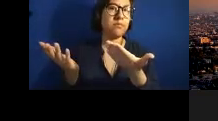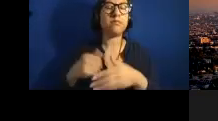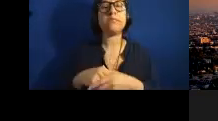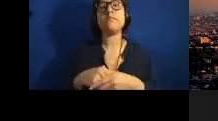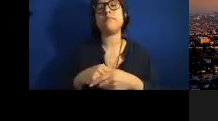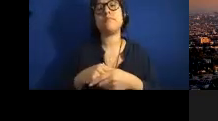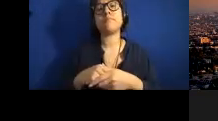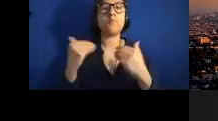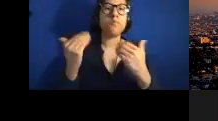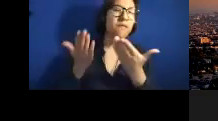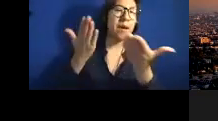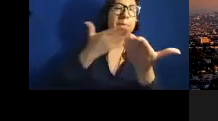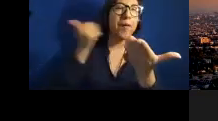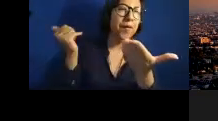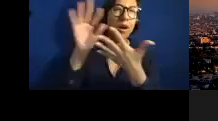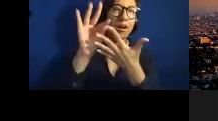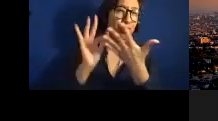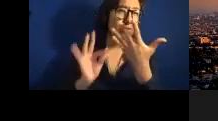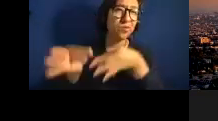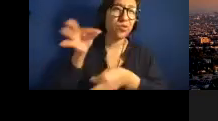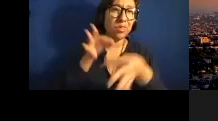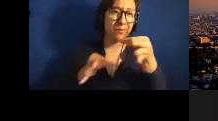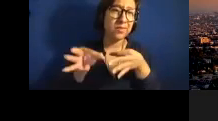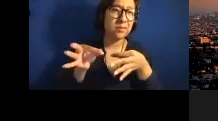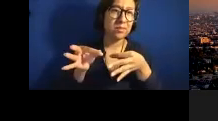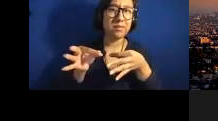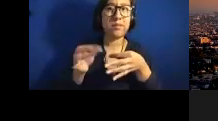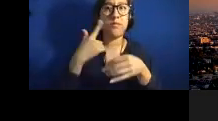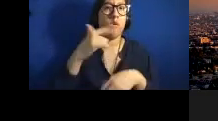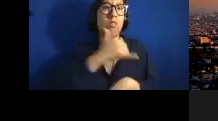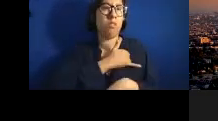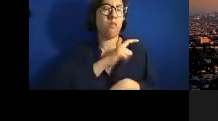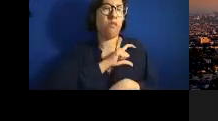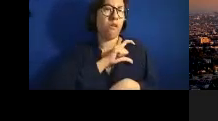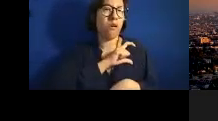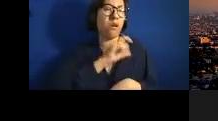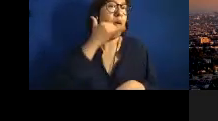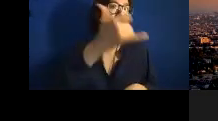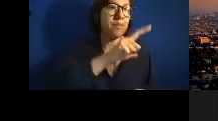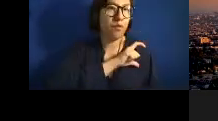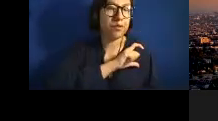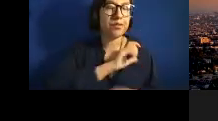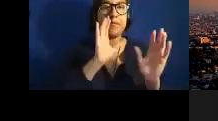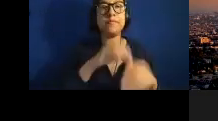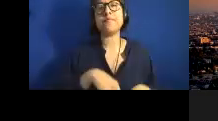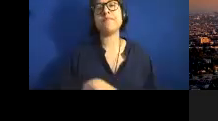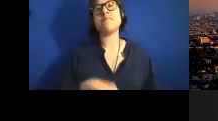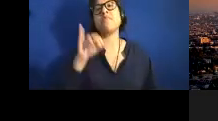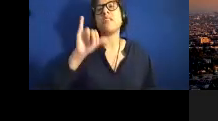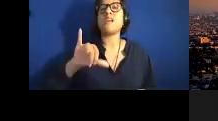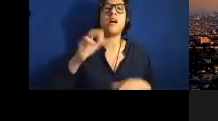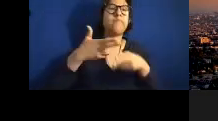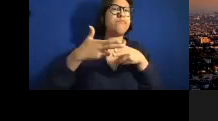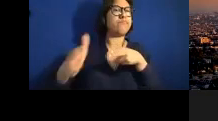so that we can provide better alternatives to law enforcement. So yeah, it's pretty much a little bit of what we